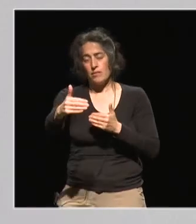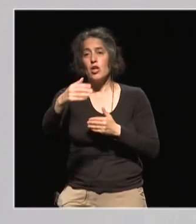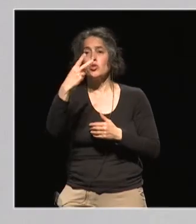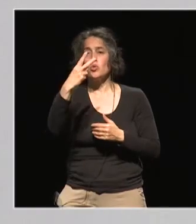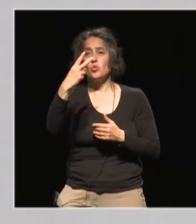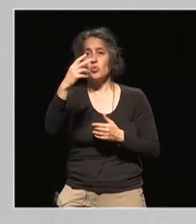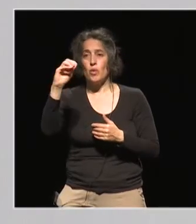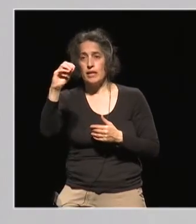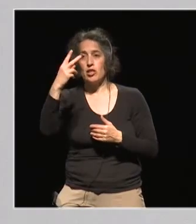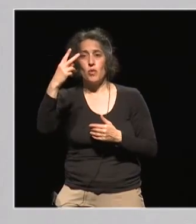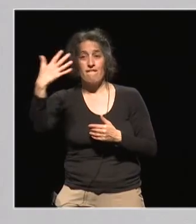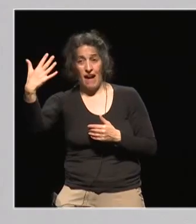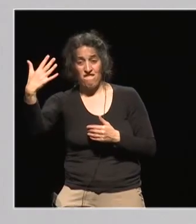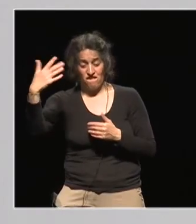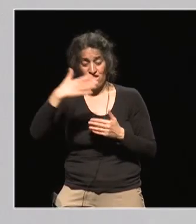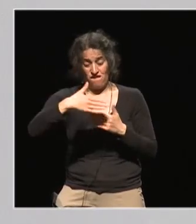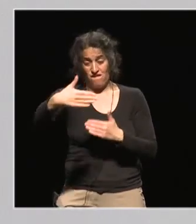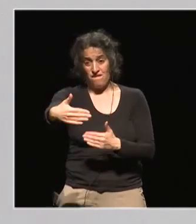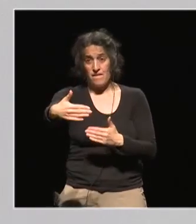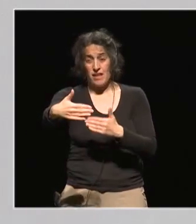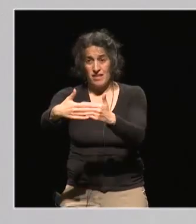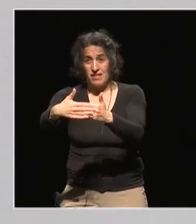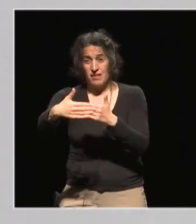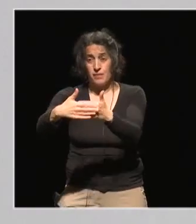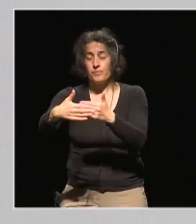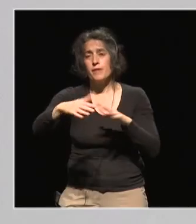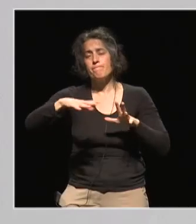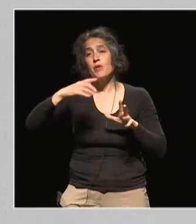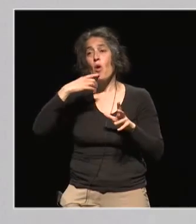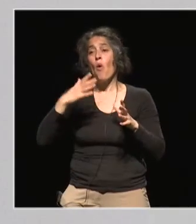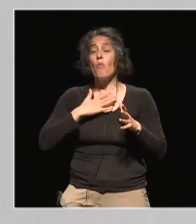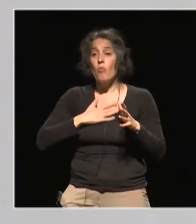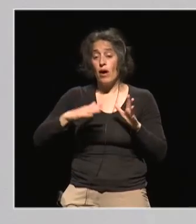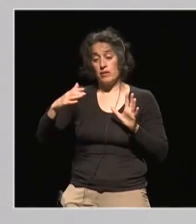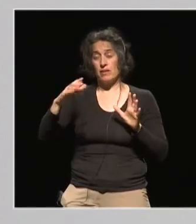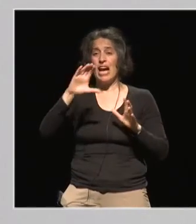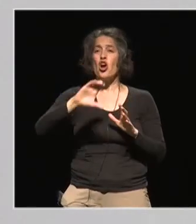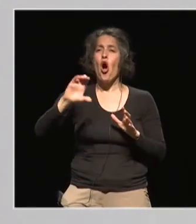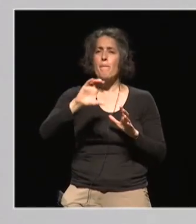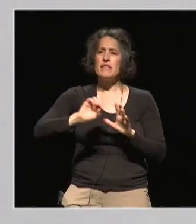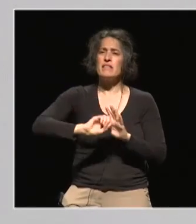2025. That aim is net carbon emission by